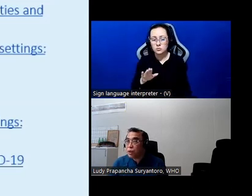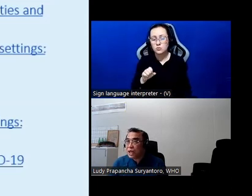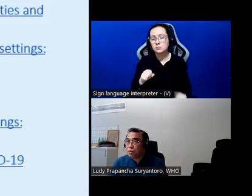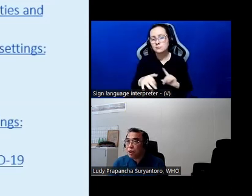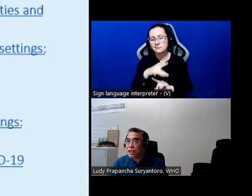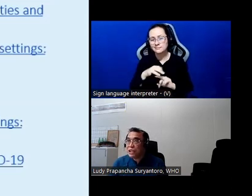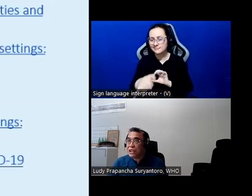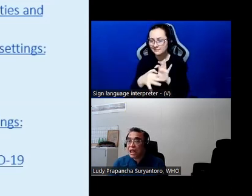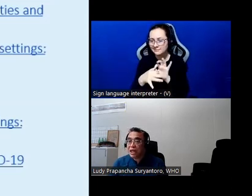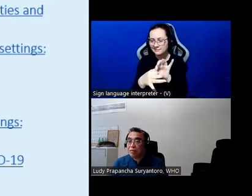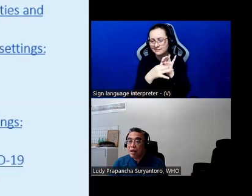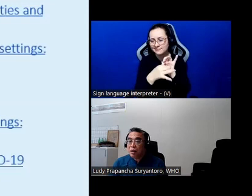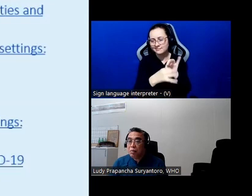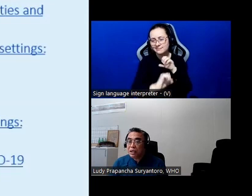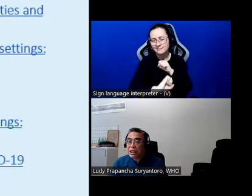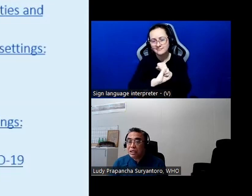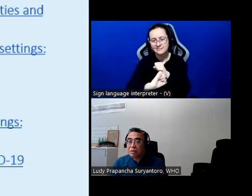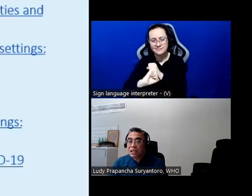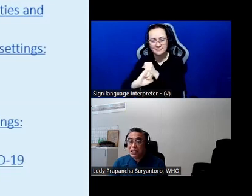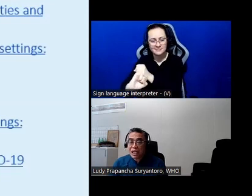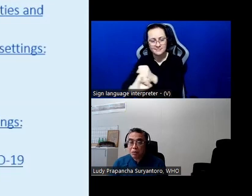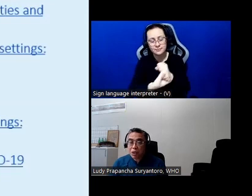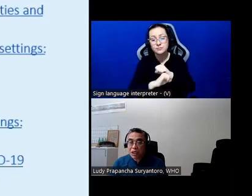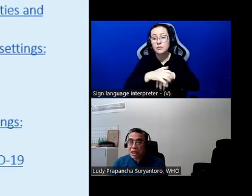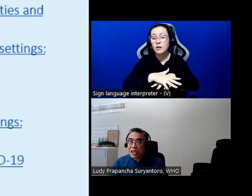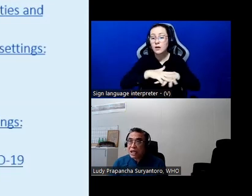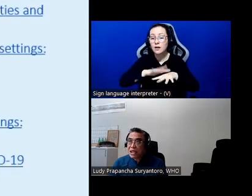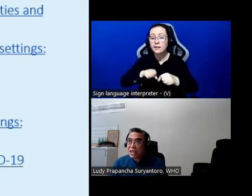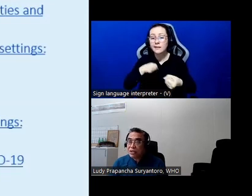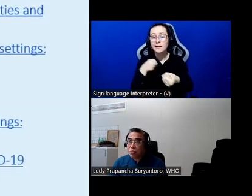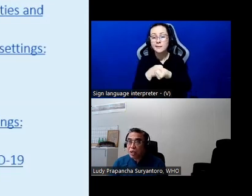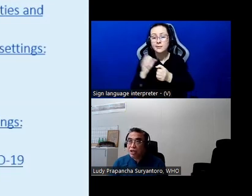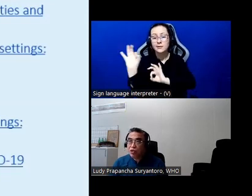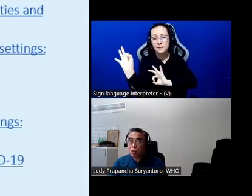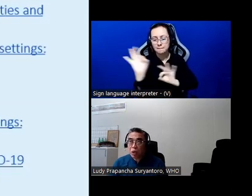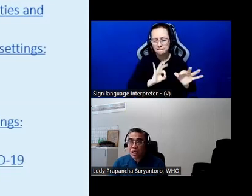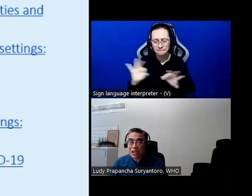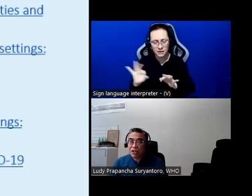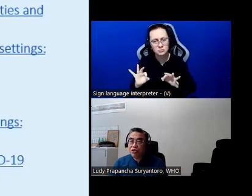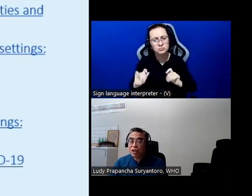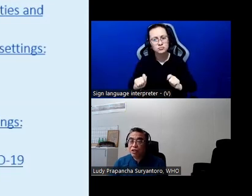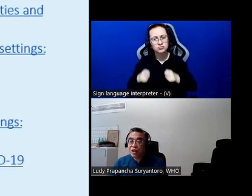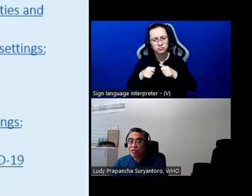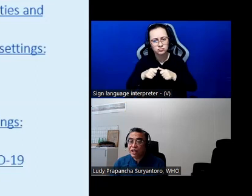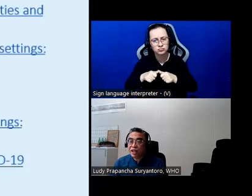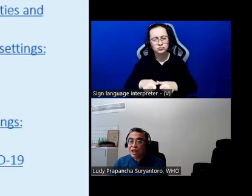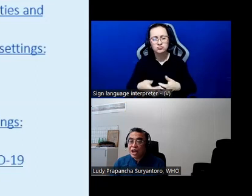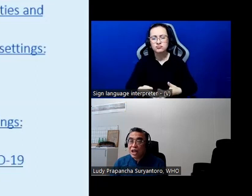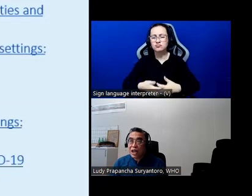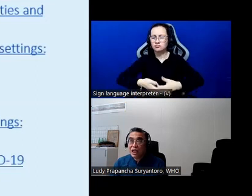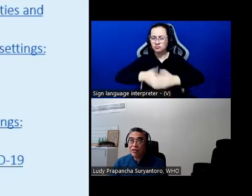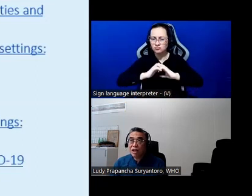Preparedness Support Network. This is a multidisciplinary network that is working to support countries to address